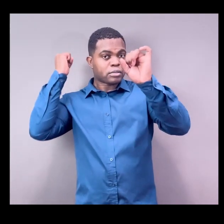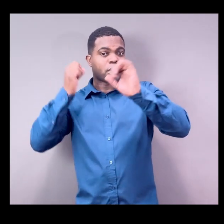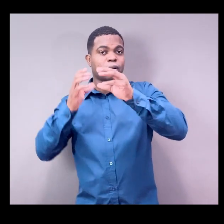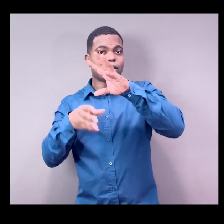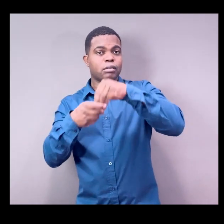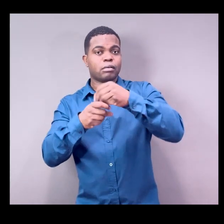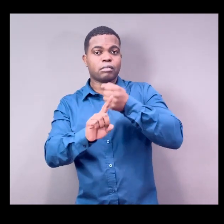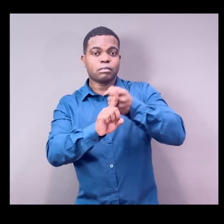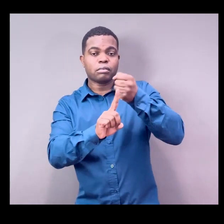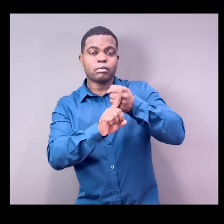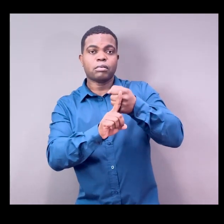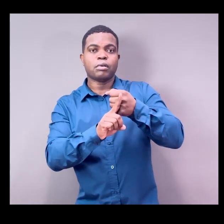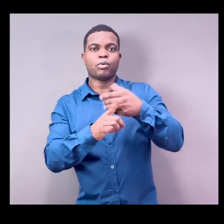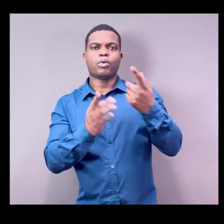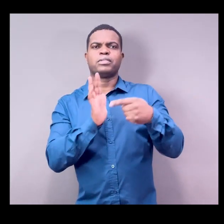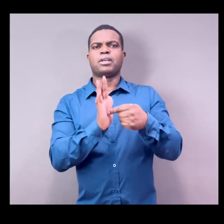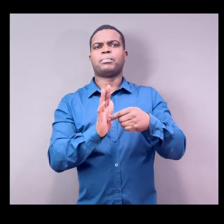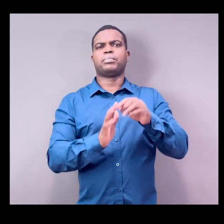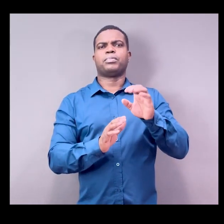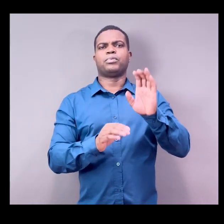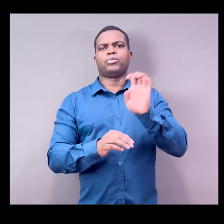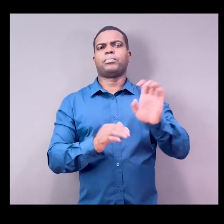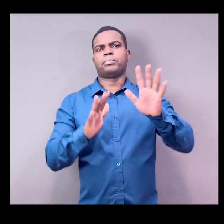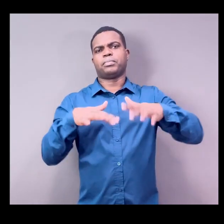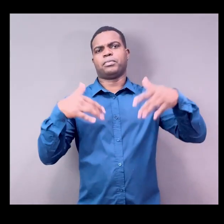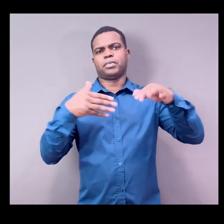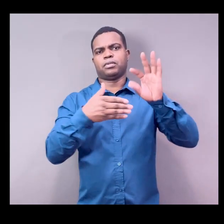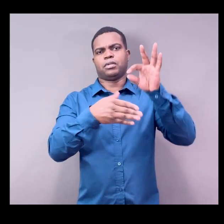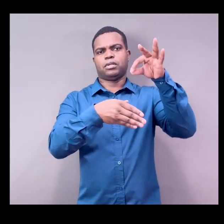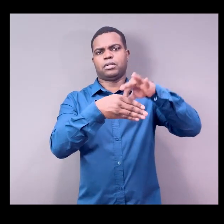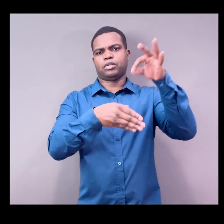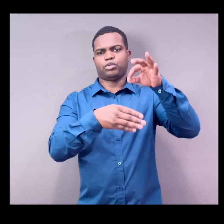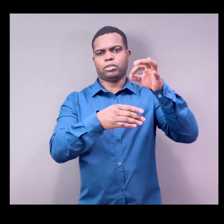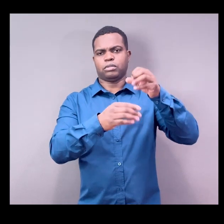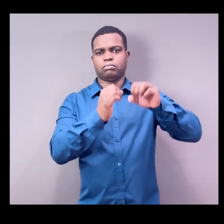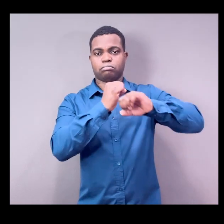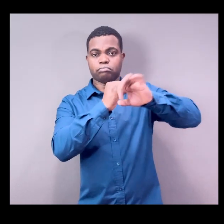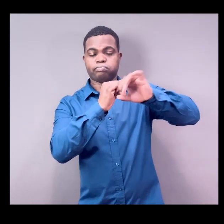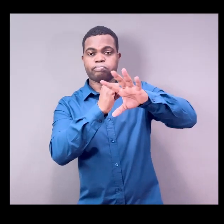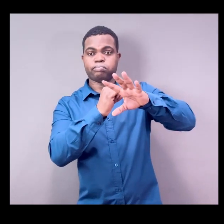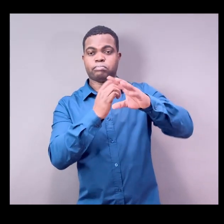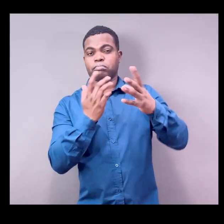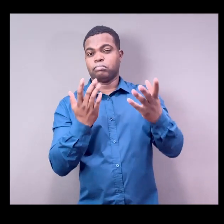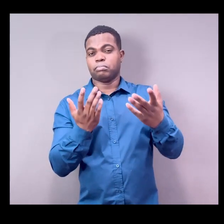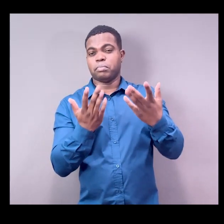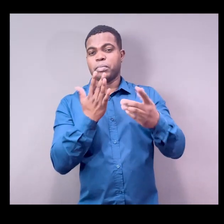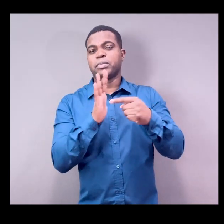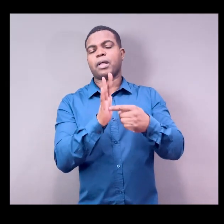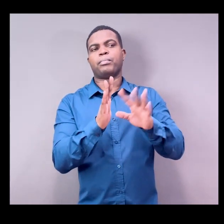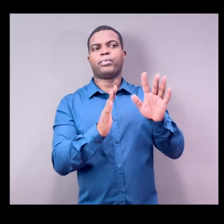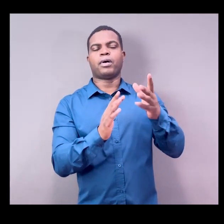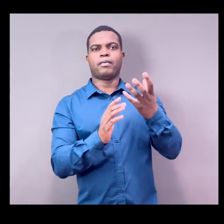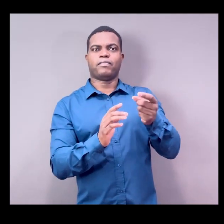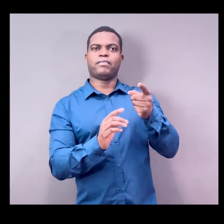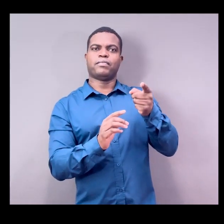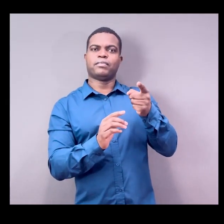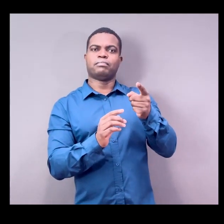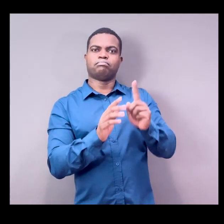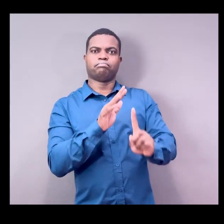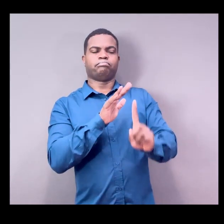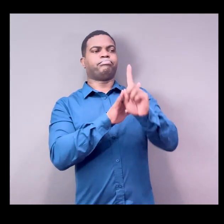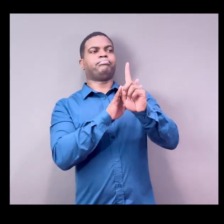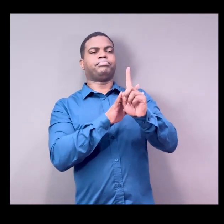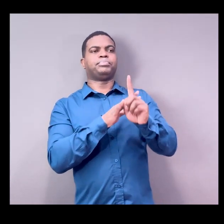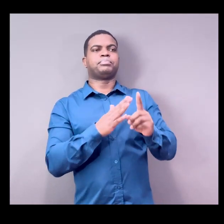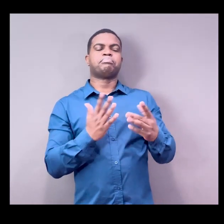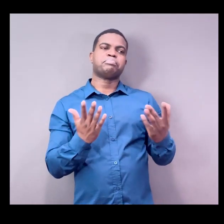ambassadors for the campaign, the EP election campaign, that there was at a point